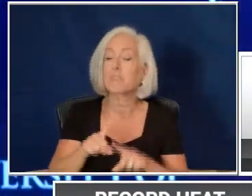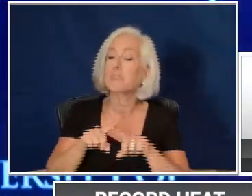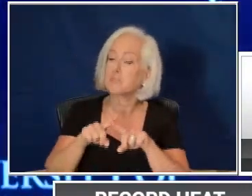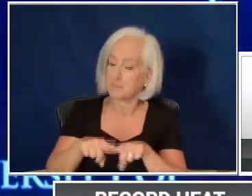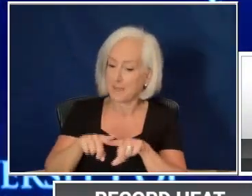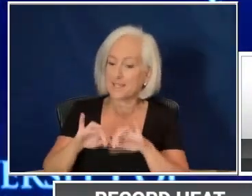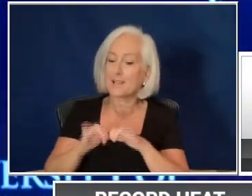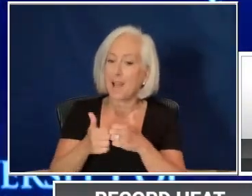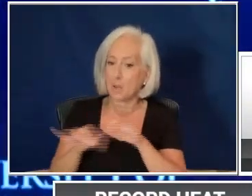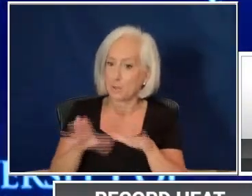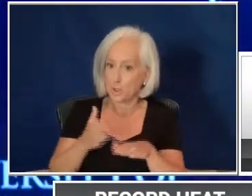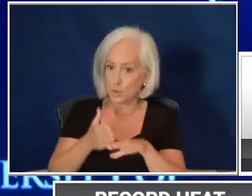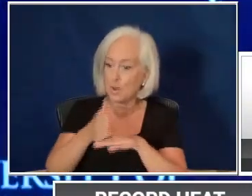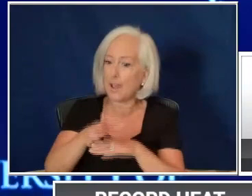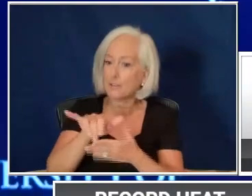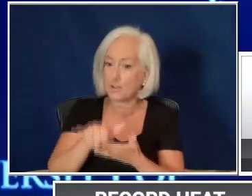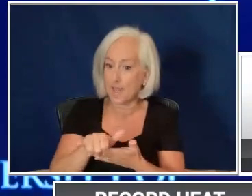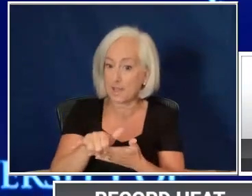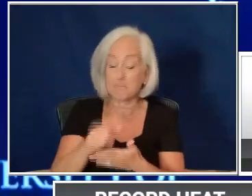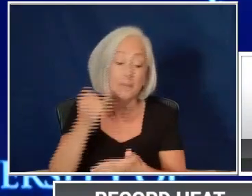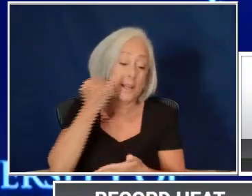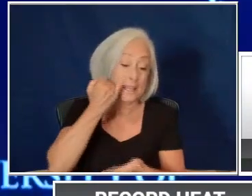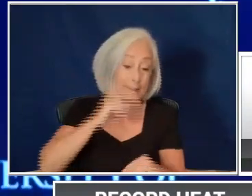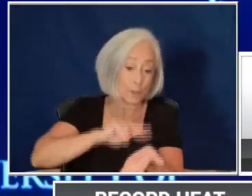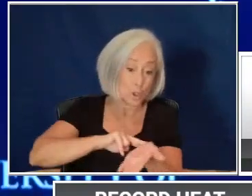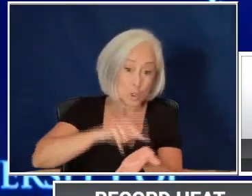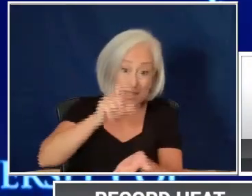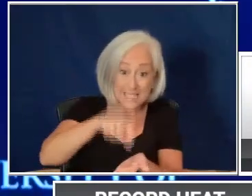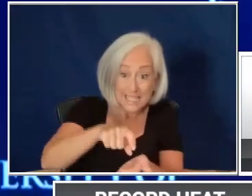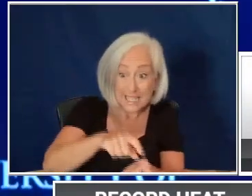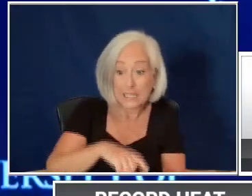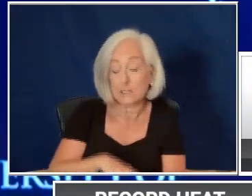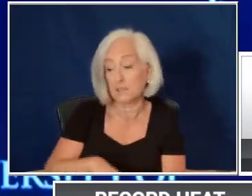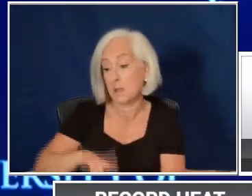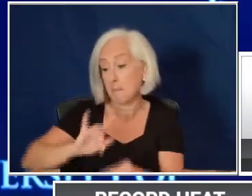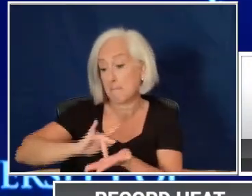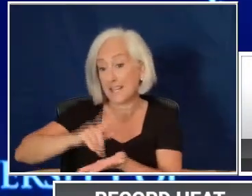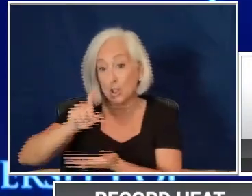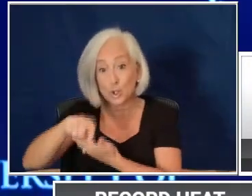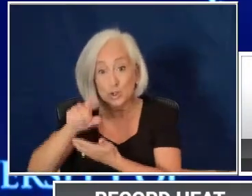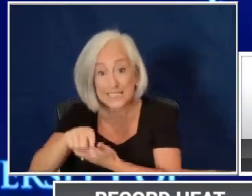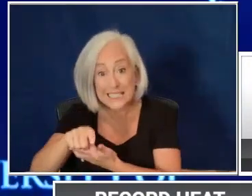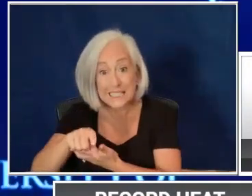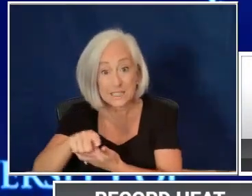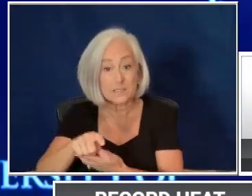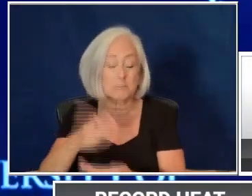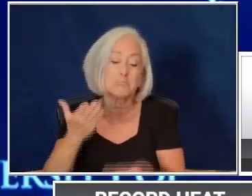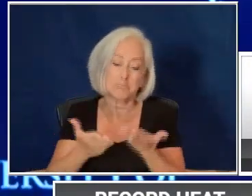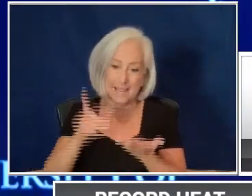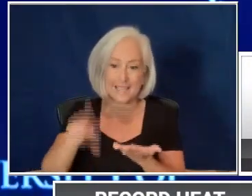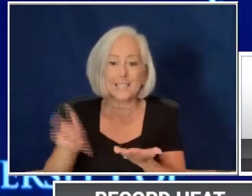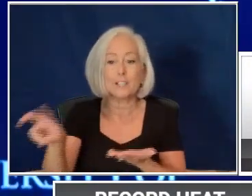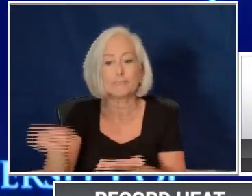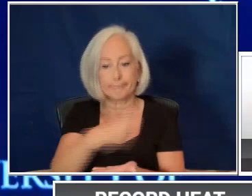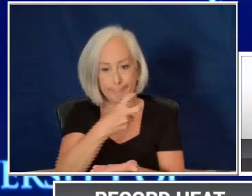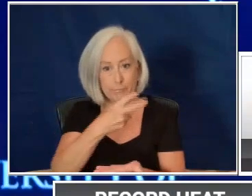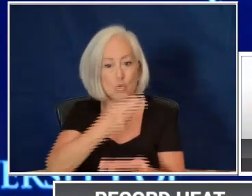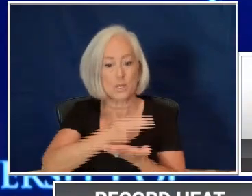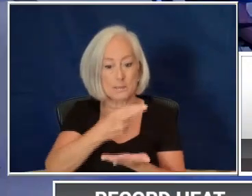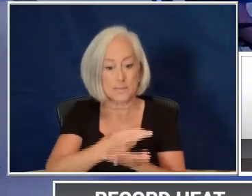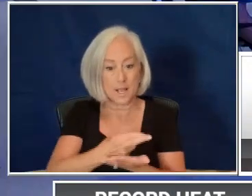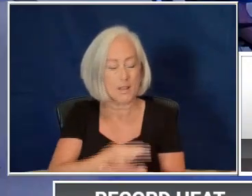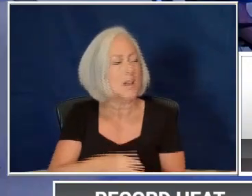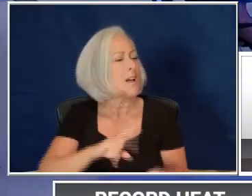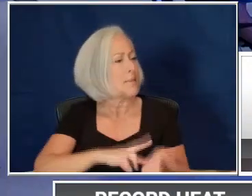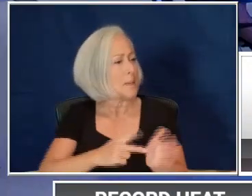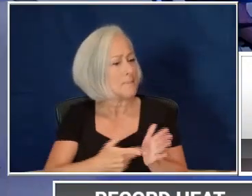if they have medical needs and nursing needs in addition to therapy needs, they may need to spend some time in inpatient rehabilitation. So people bounce back differently. Are people good